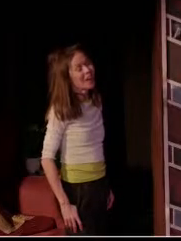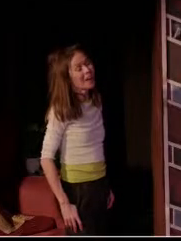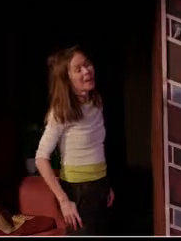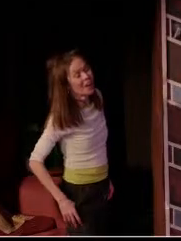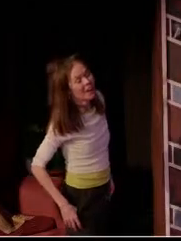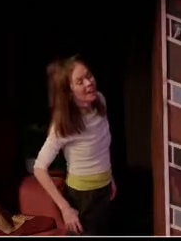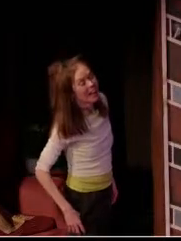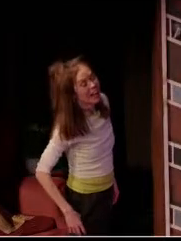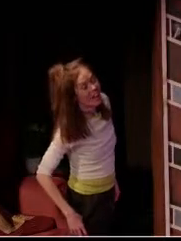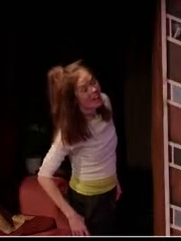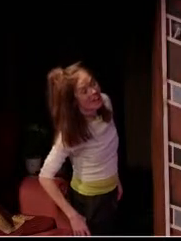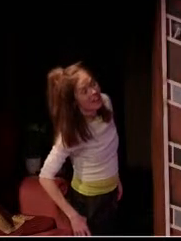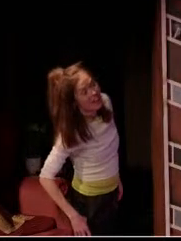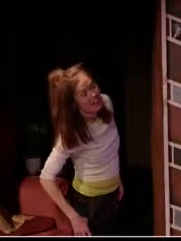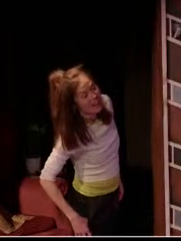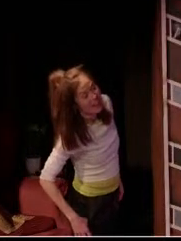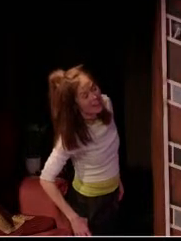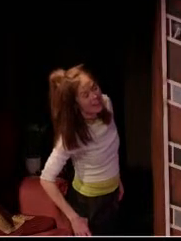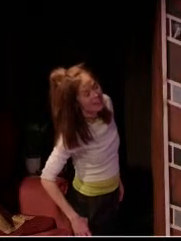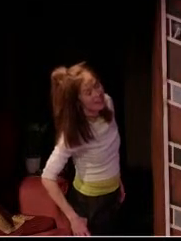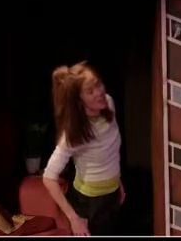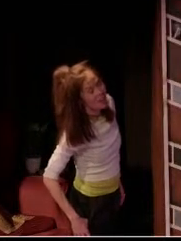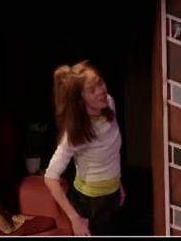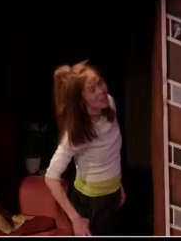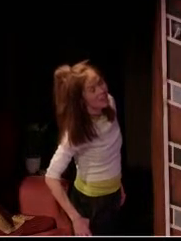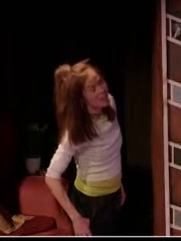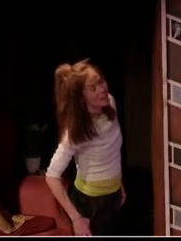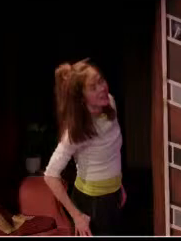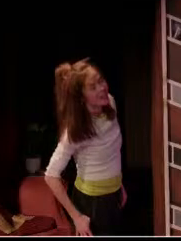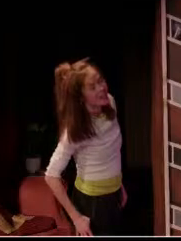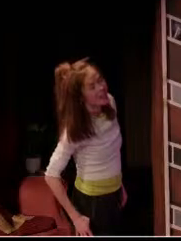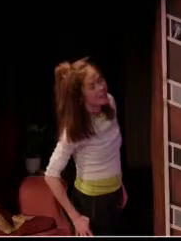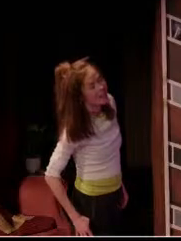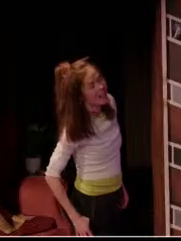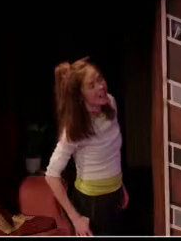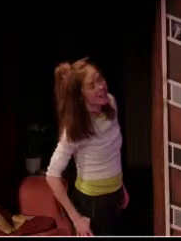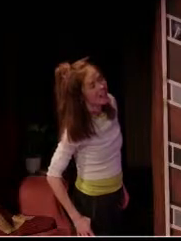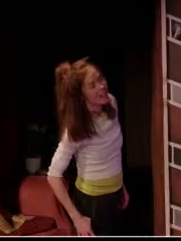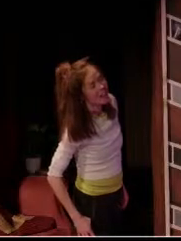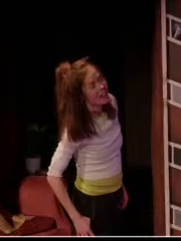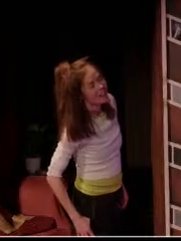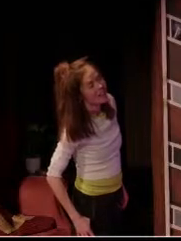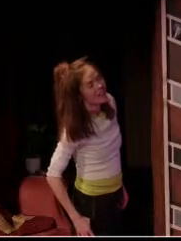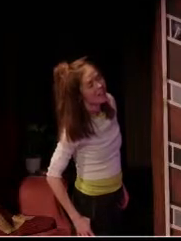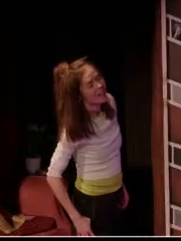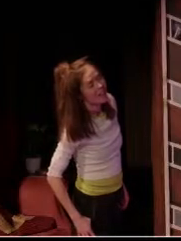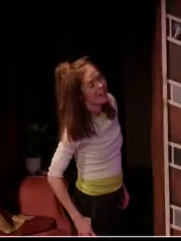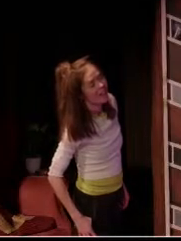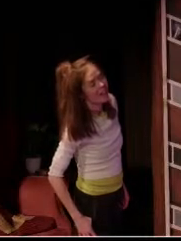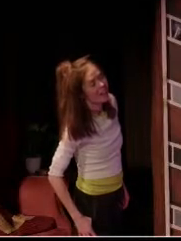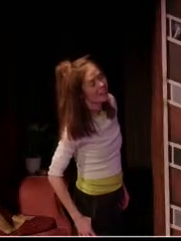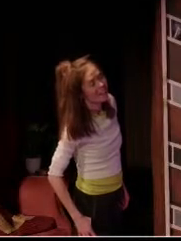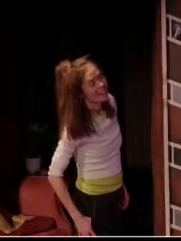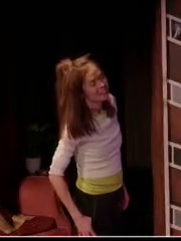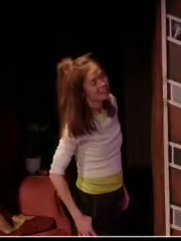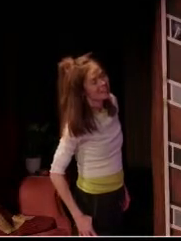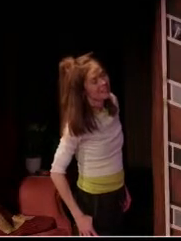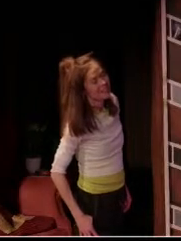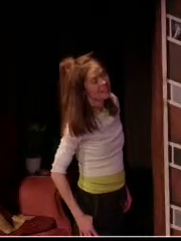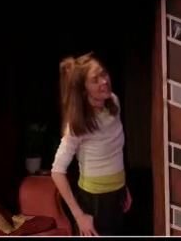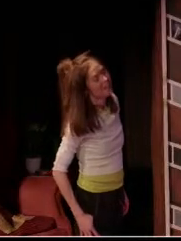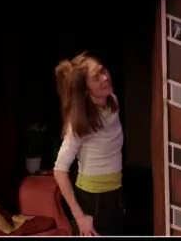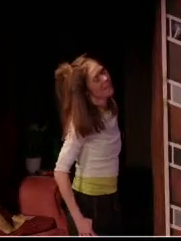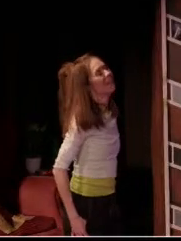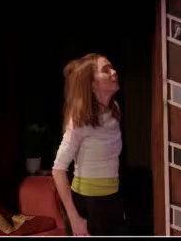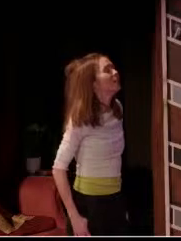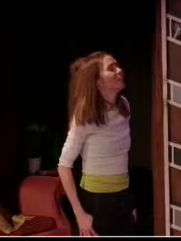before the swallow dares and brave the winds of March with their beauty. Violets,